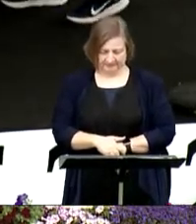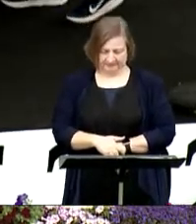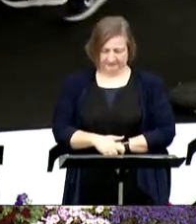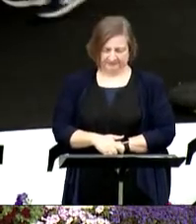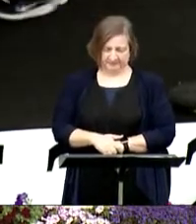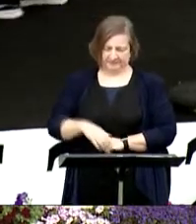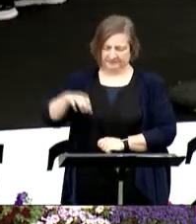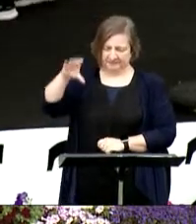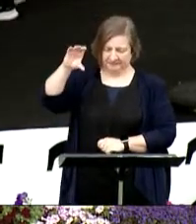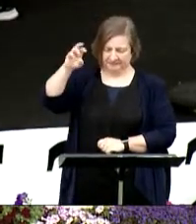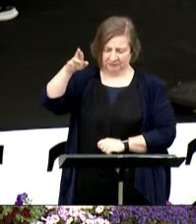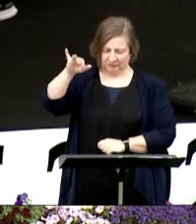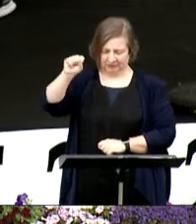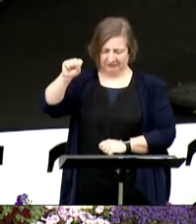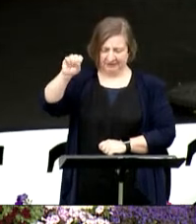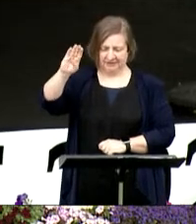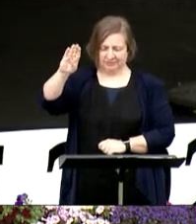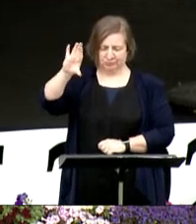Chris Butters.